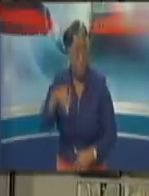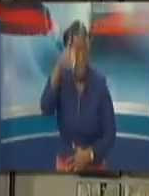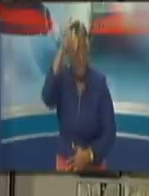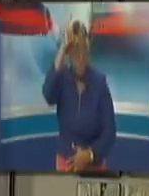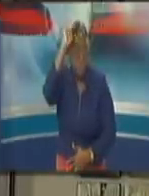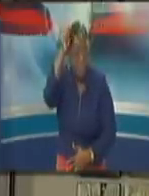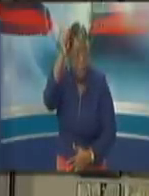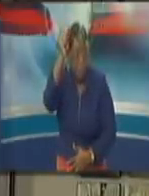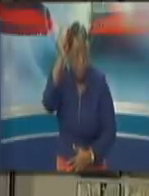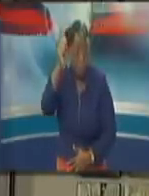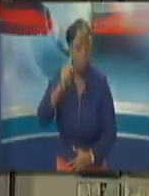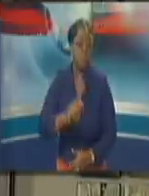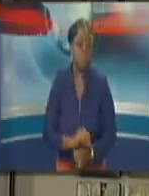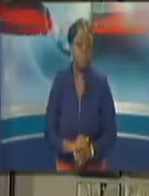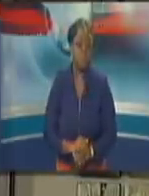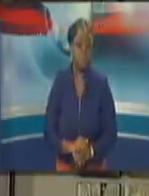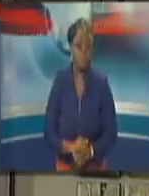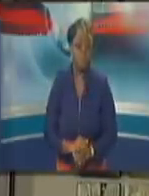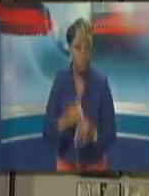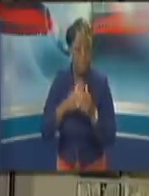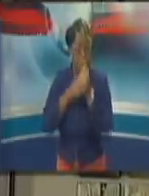prime minister using science,